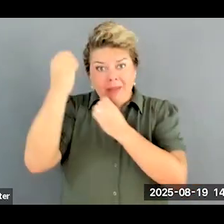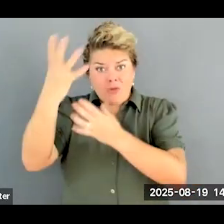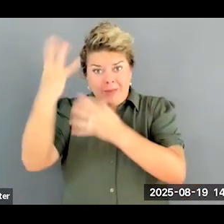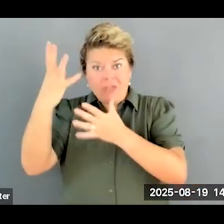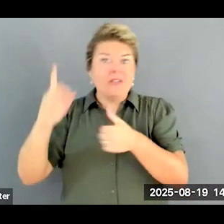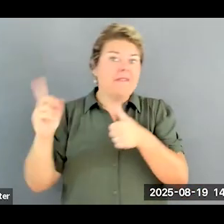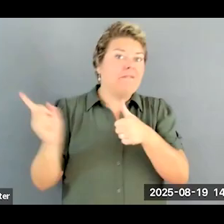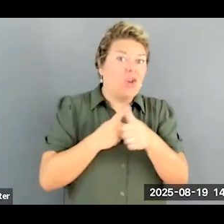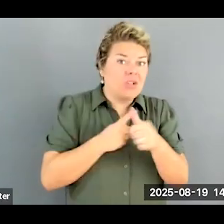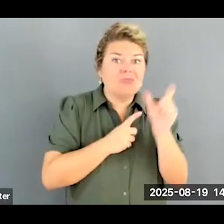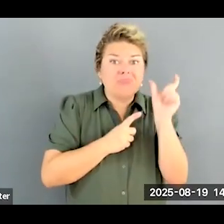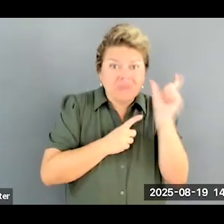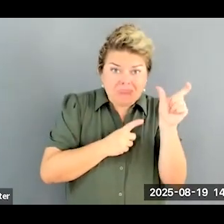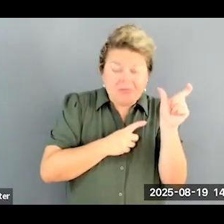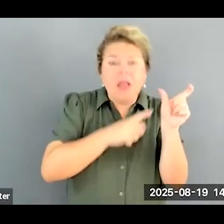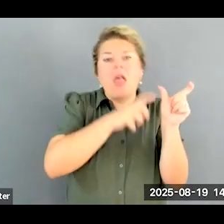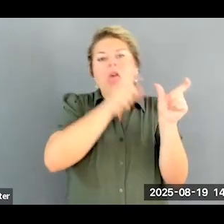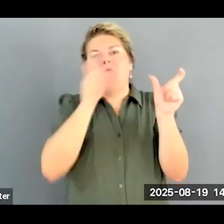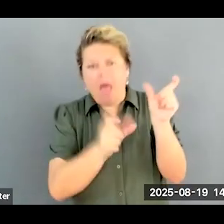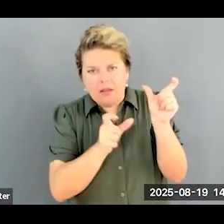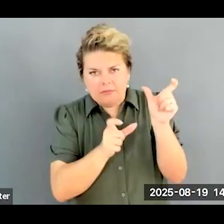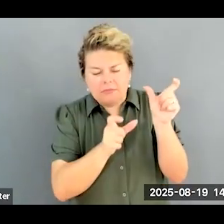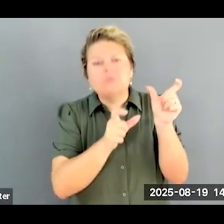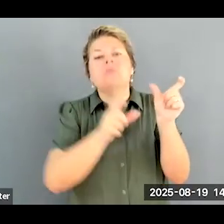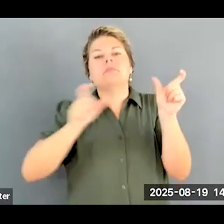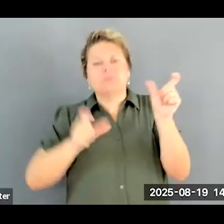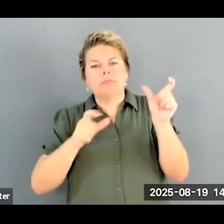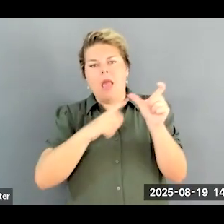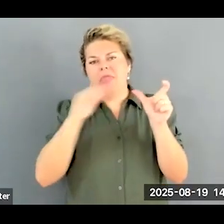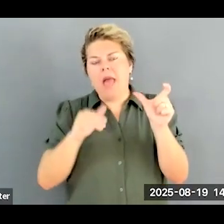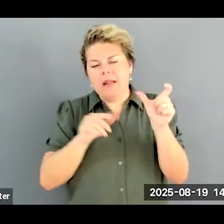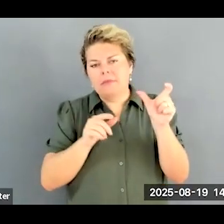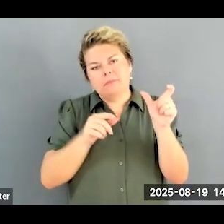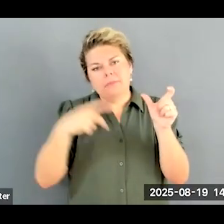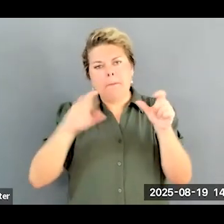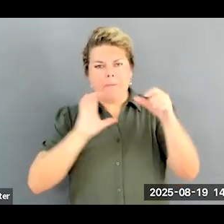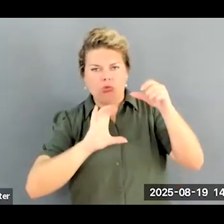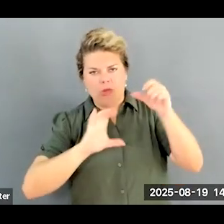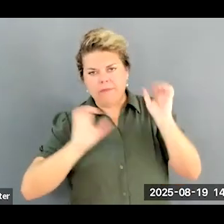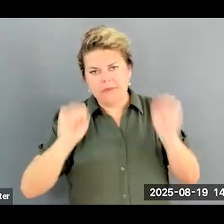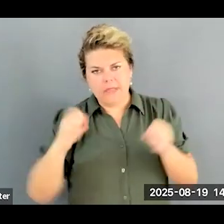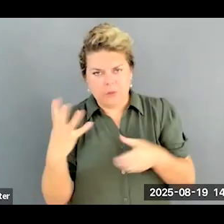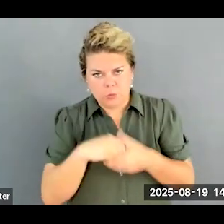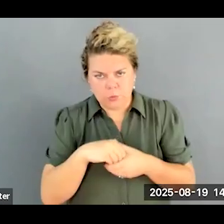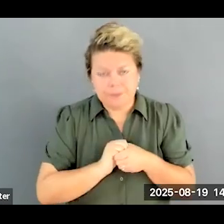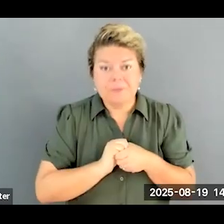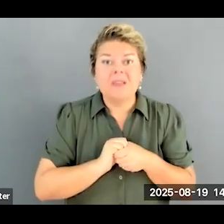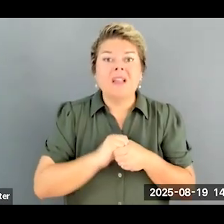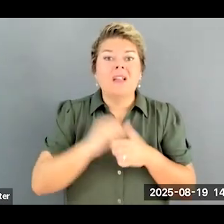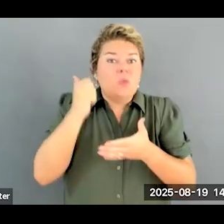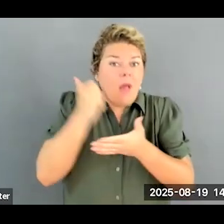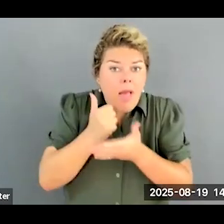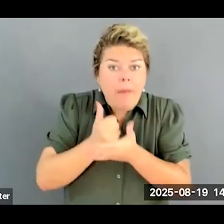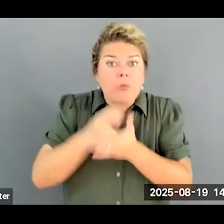first in each section, then subsection, and then paragraph. Include details that help readers complete the task